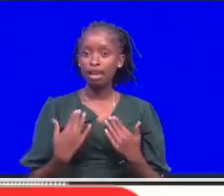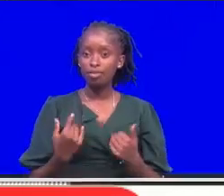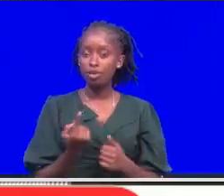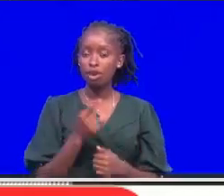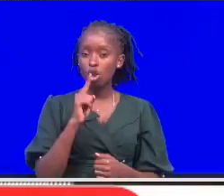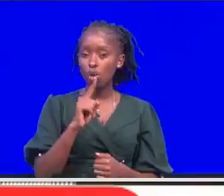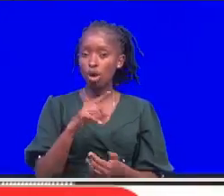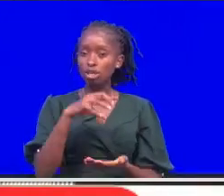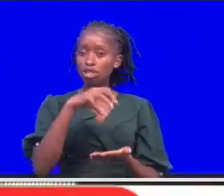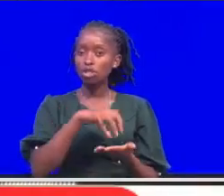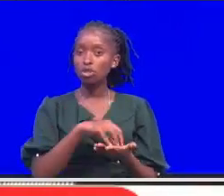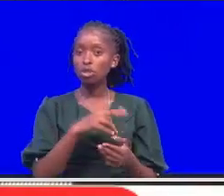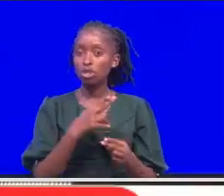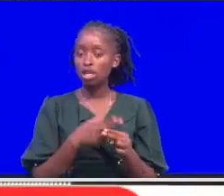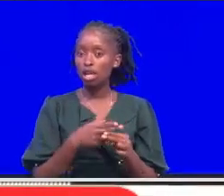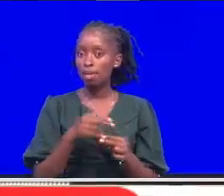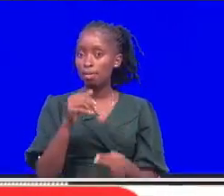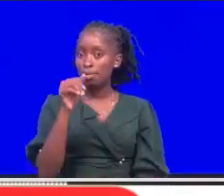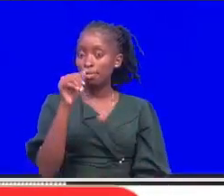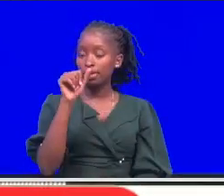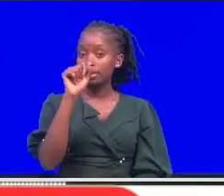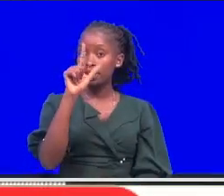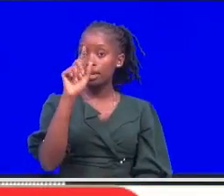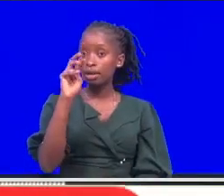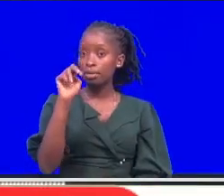Salamu, ulikuwa na jaza form,